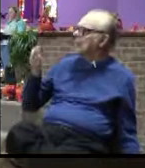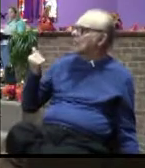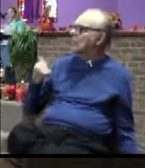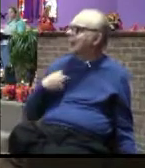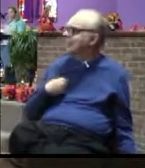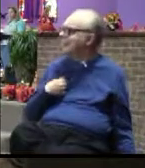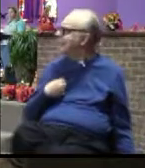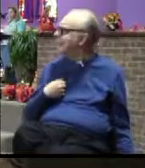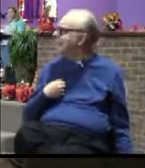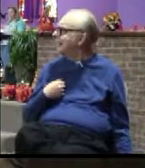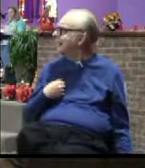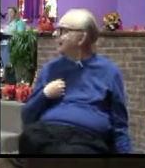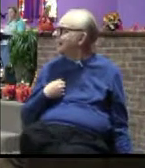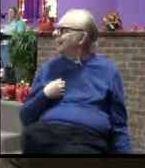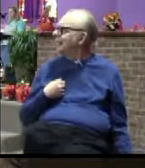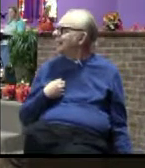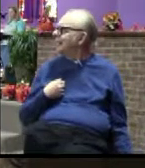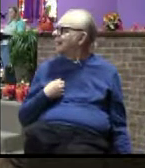why me